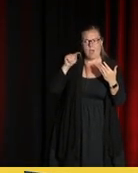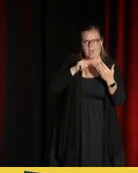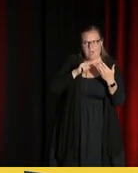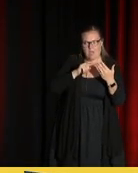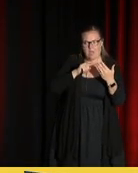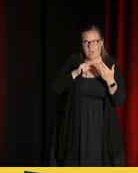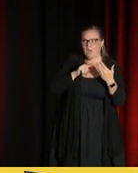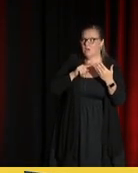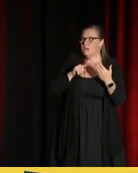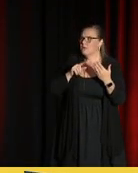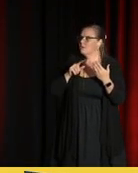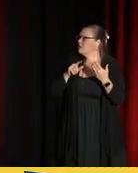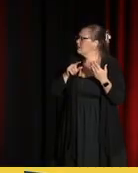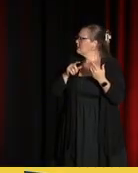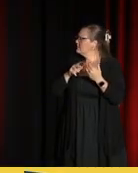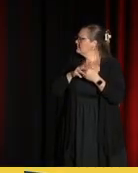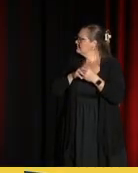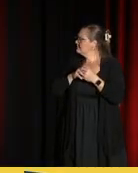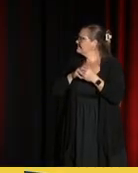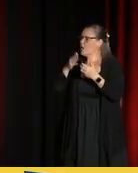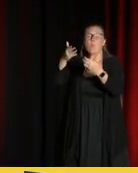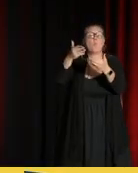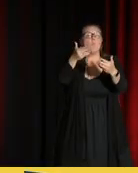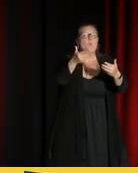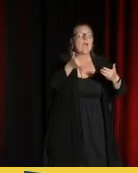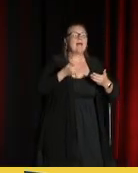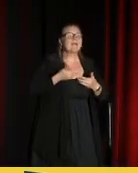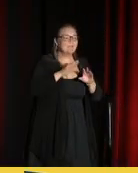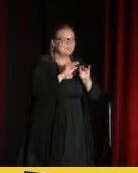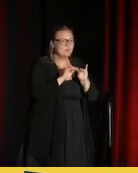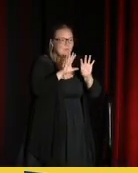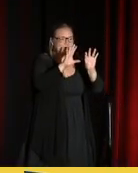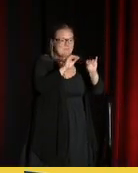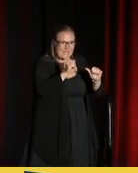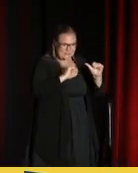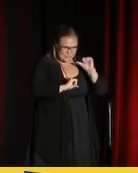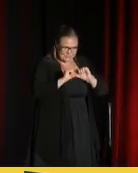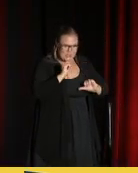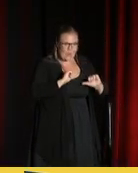Welcome to the magic show. I am going